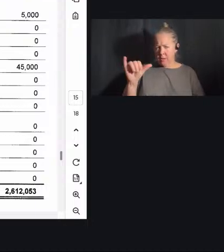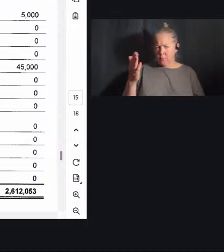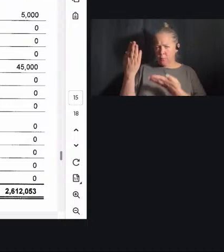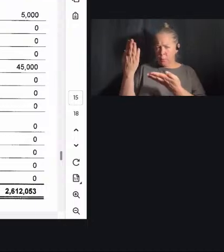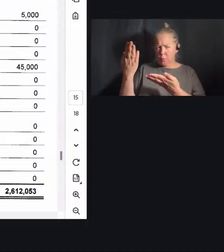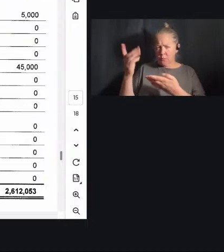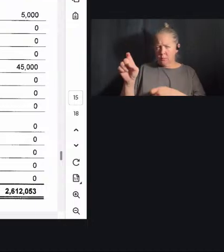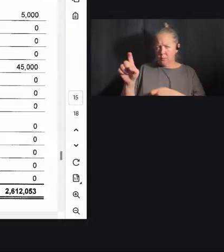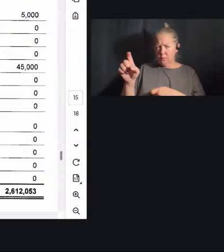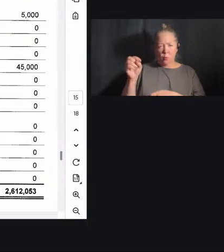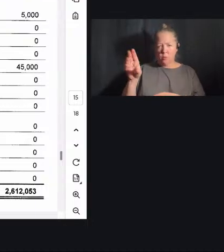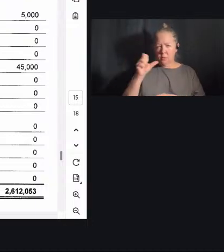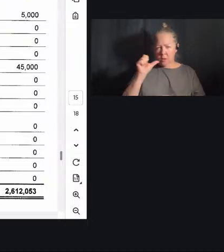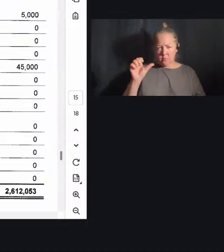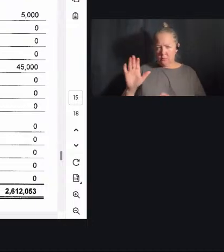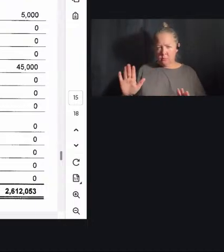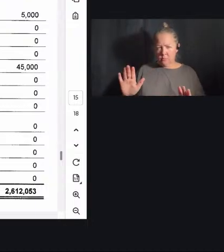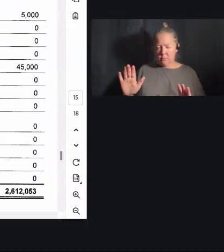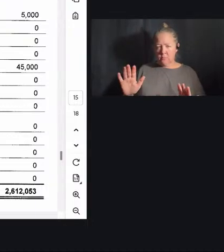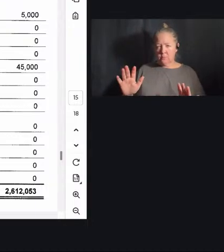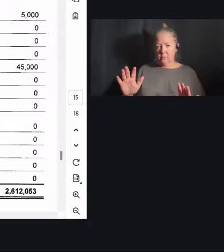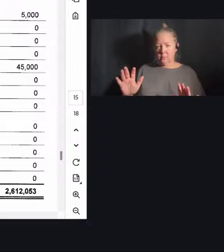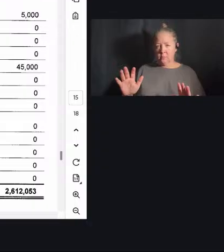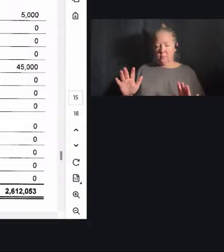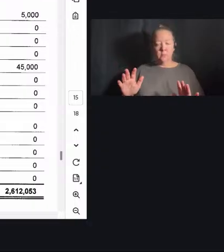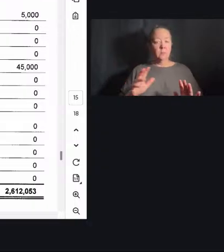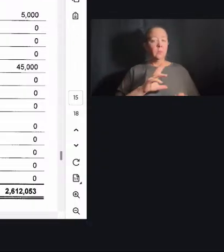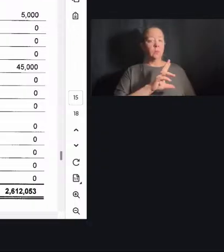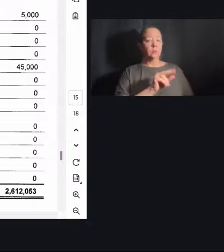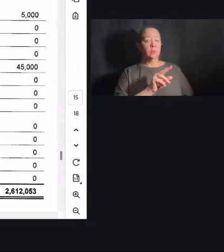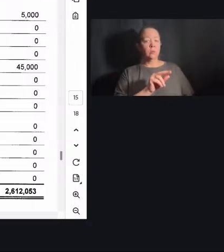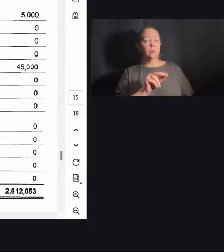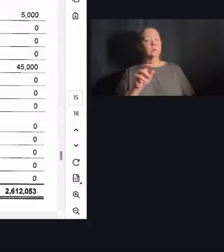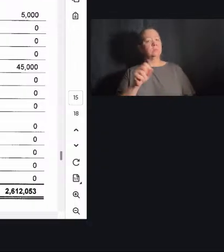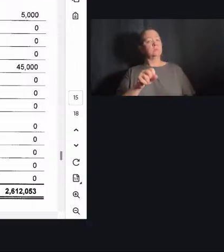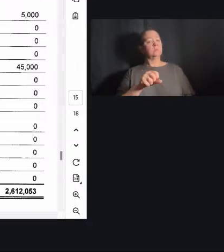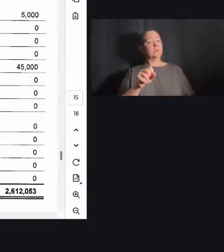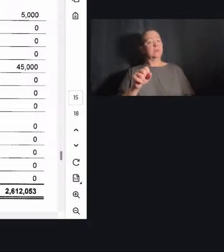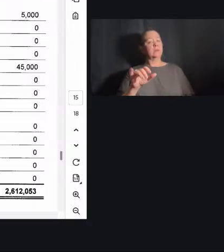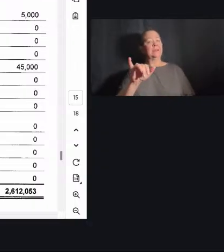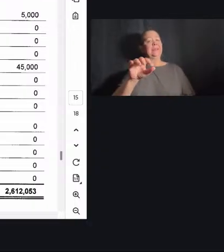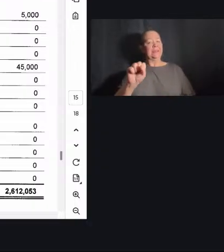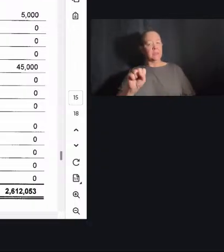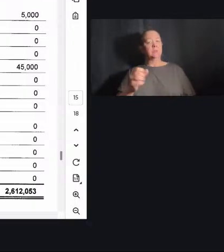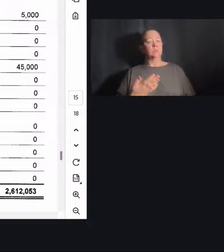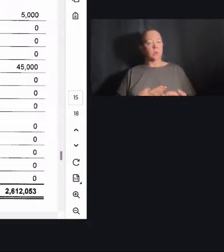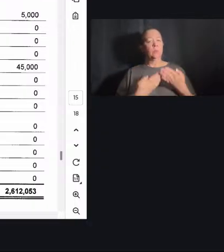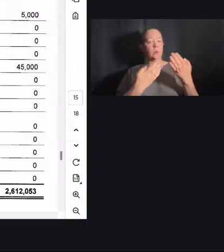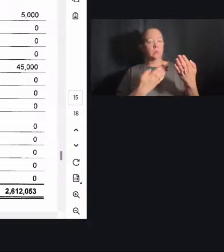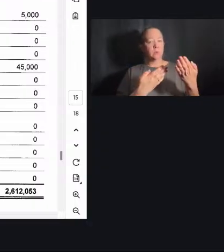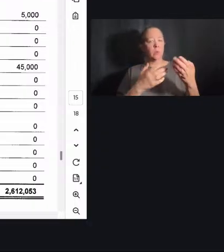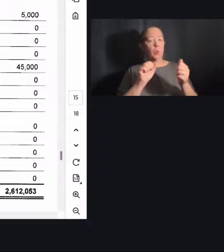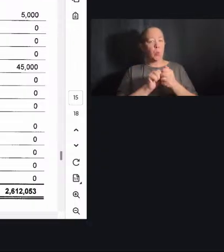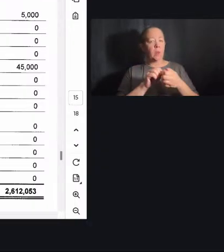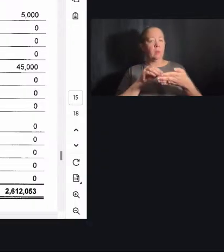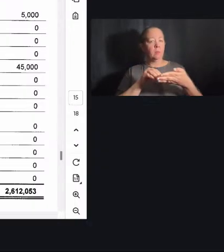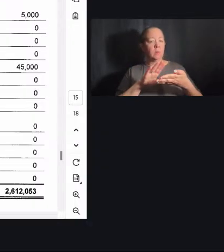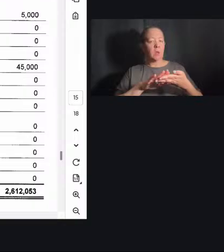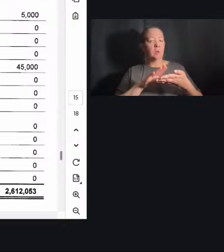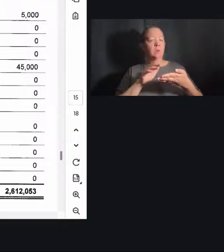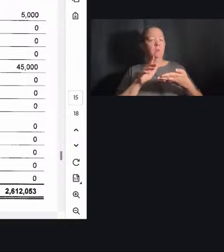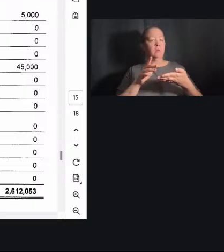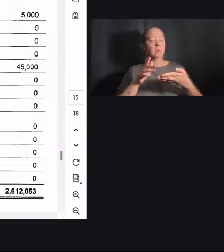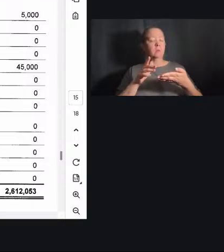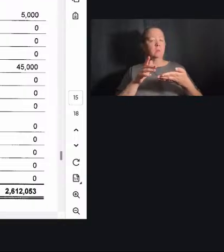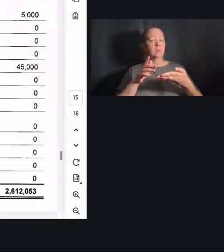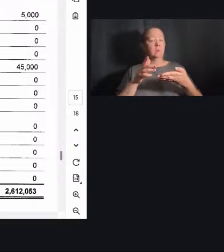Or it's not the proposal? It is the proposal with the footnote that equipment replacement